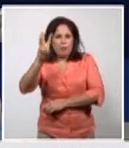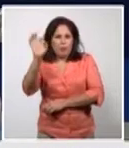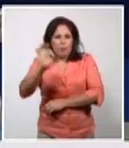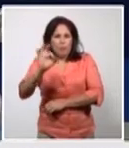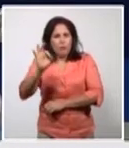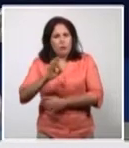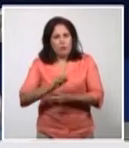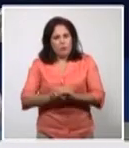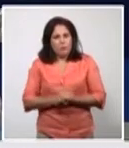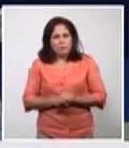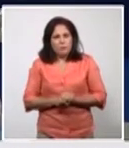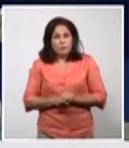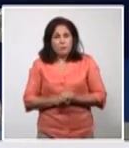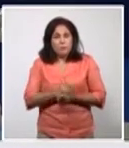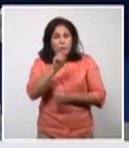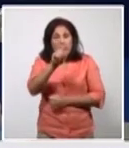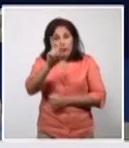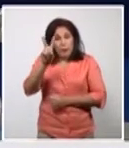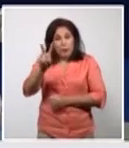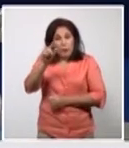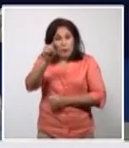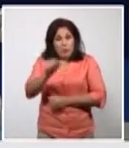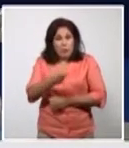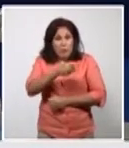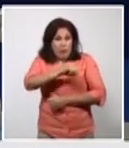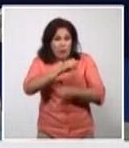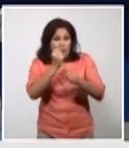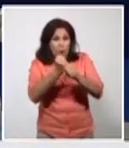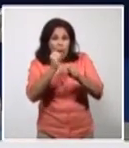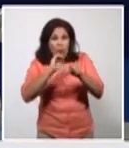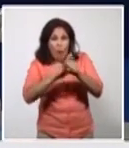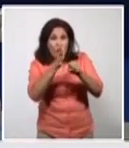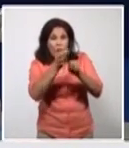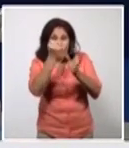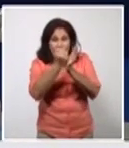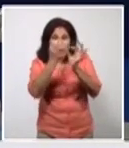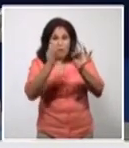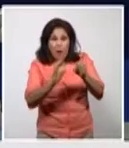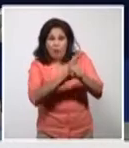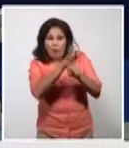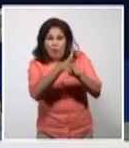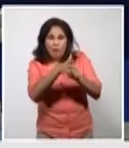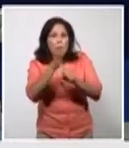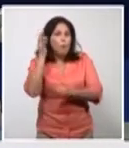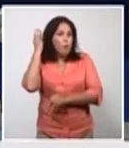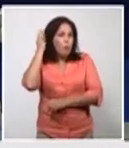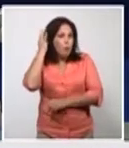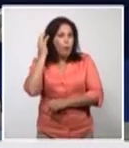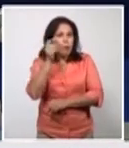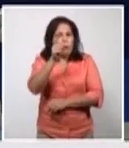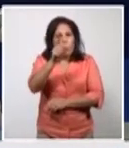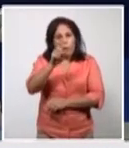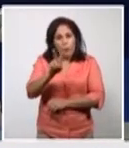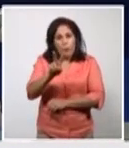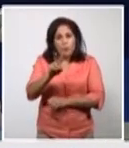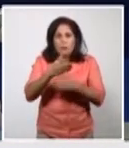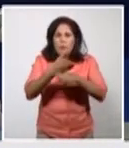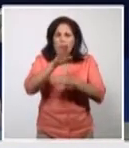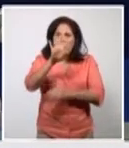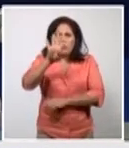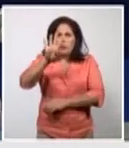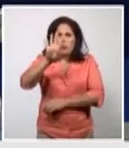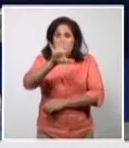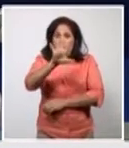abroad. It remains at 131 or 7%. Of the